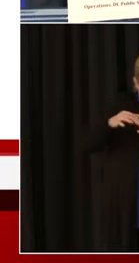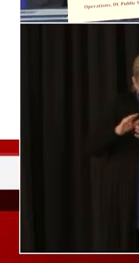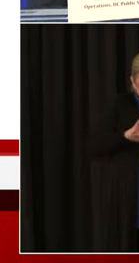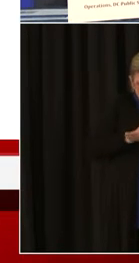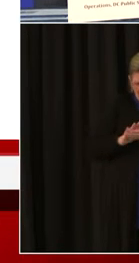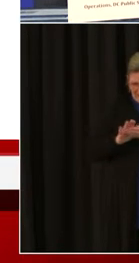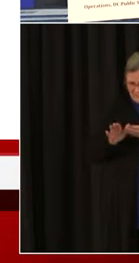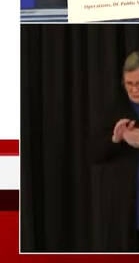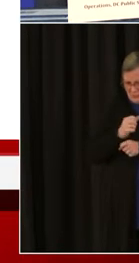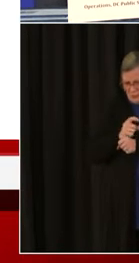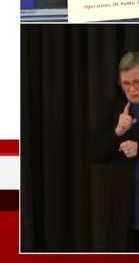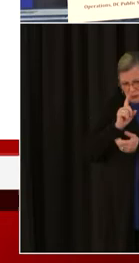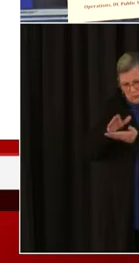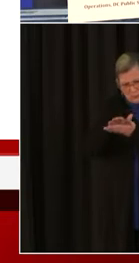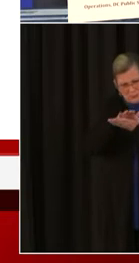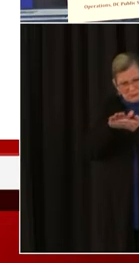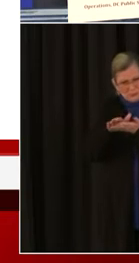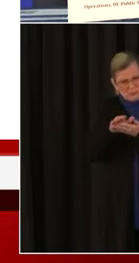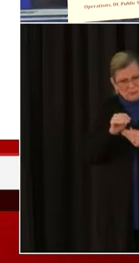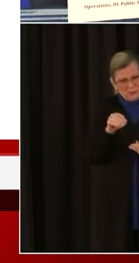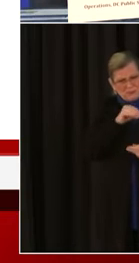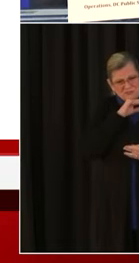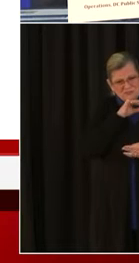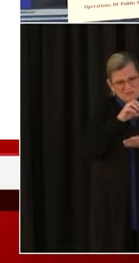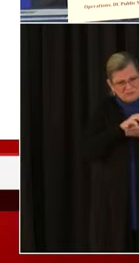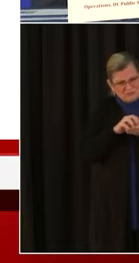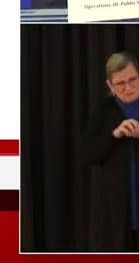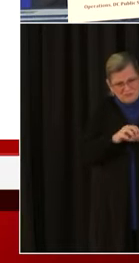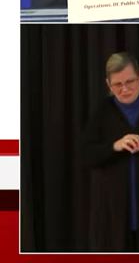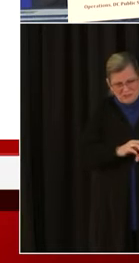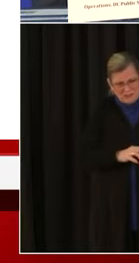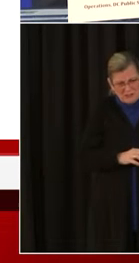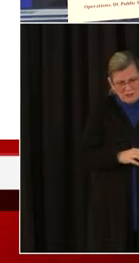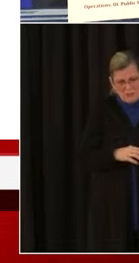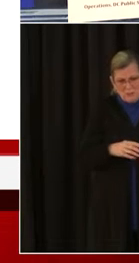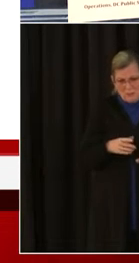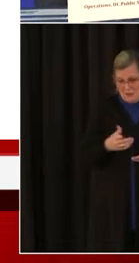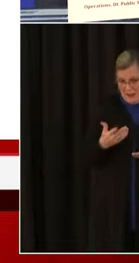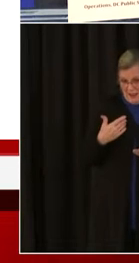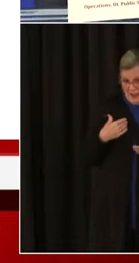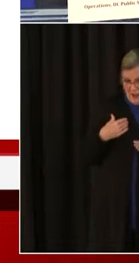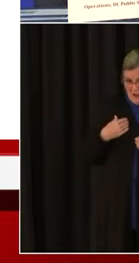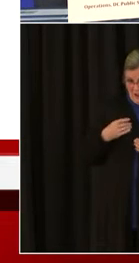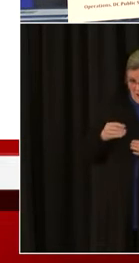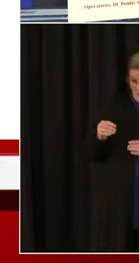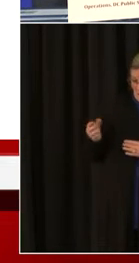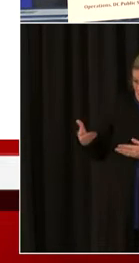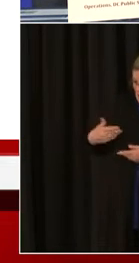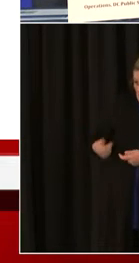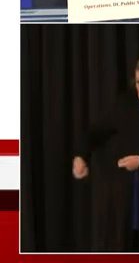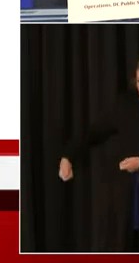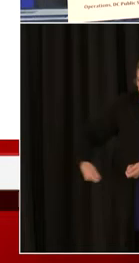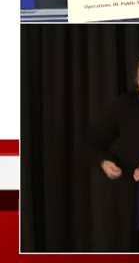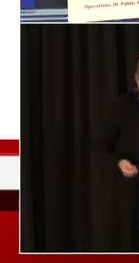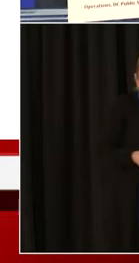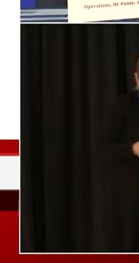but essentially it's a mini unit that gets wheeled in and continuously cleans the air at a really high filtration